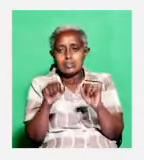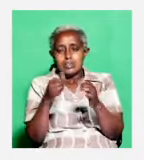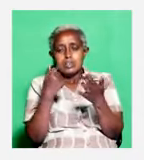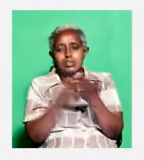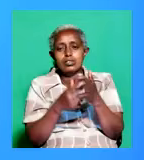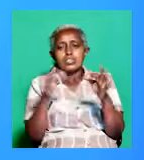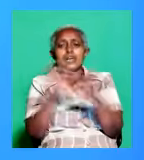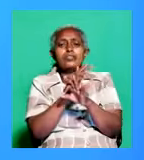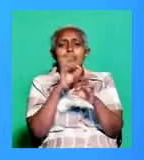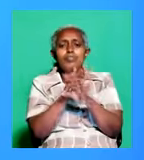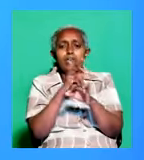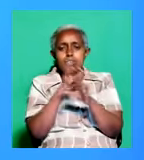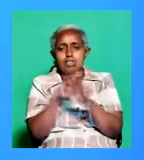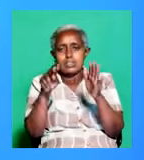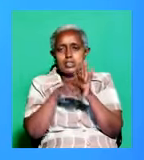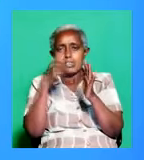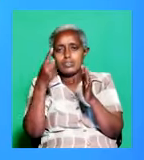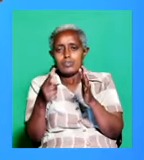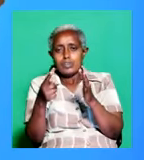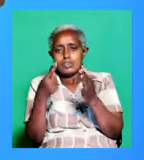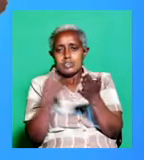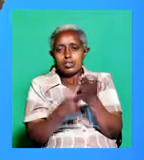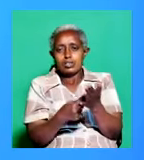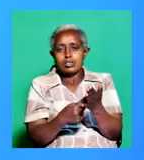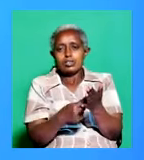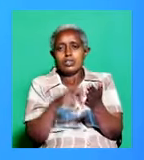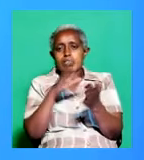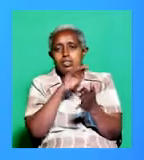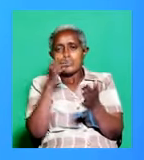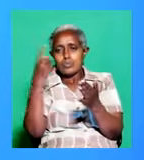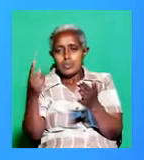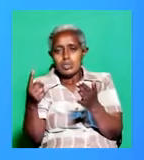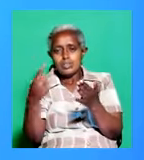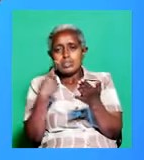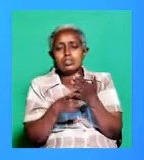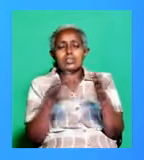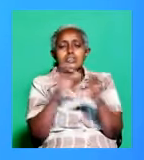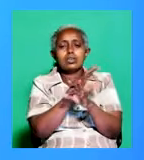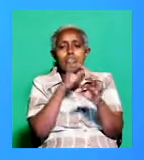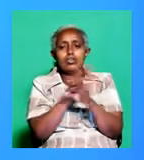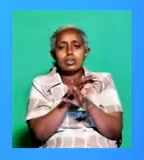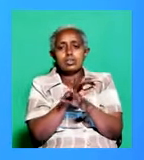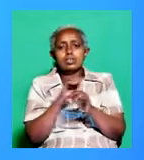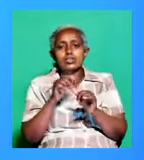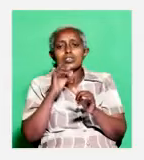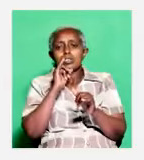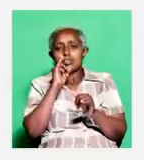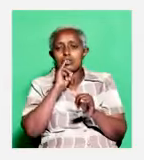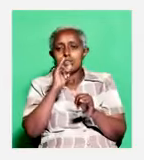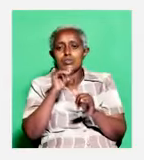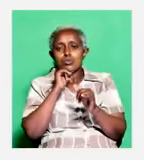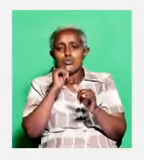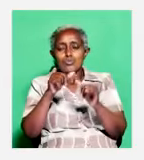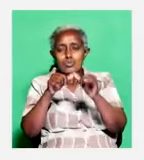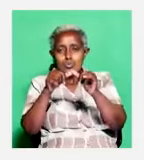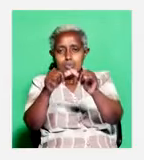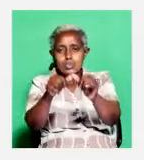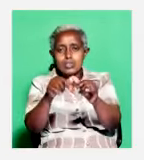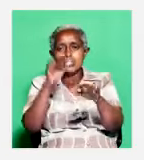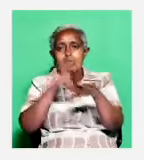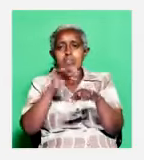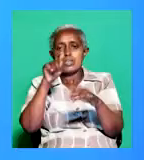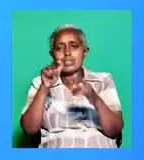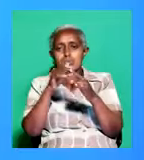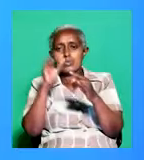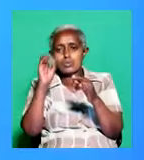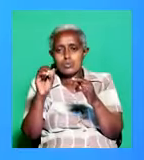this function, we have -1 here and 1. This function is not continuous at x equal to 0.